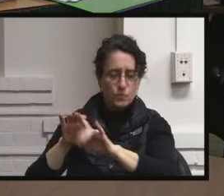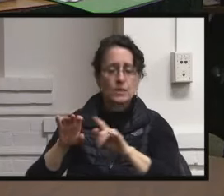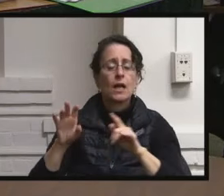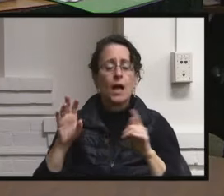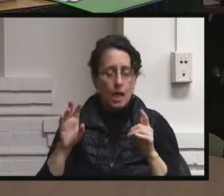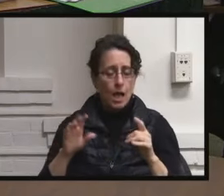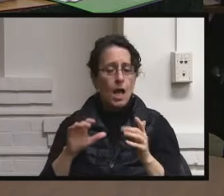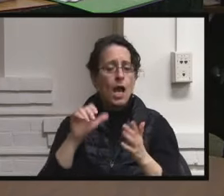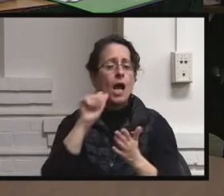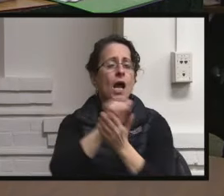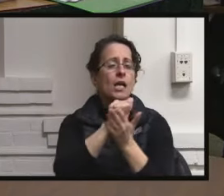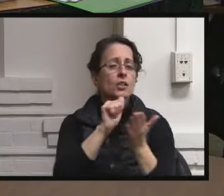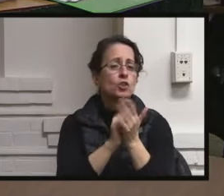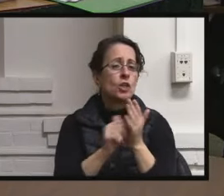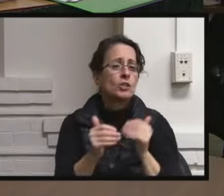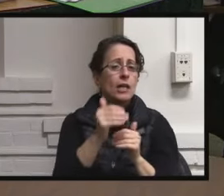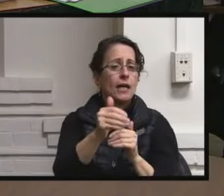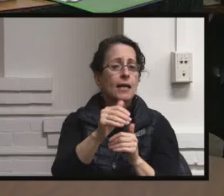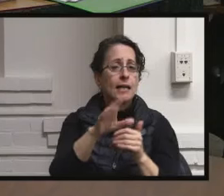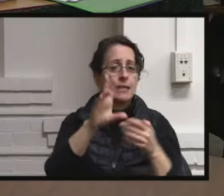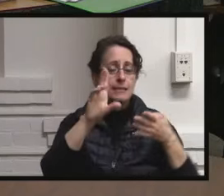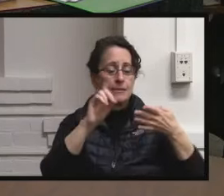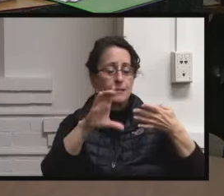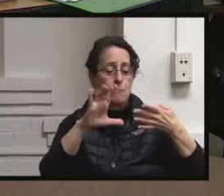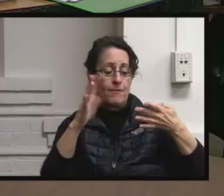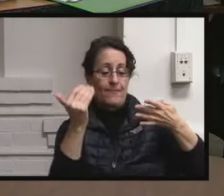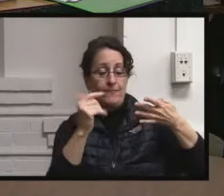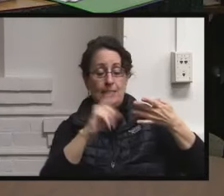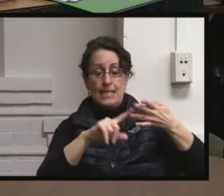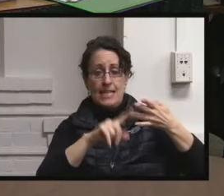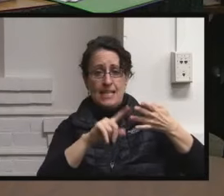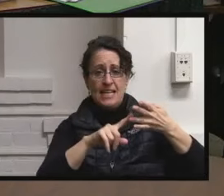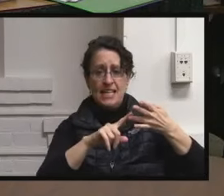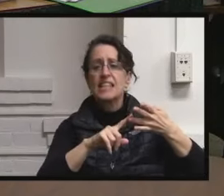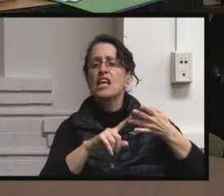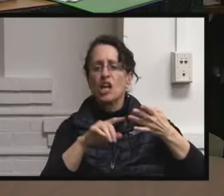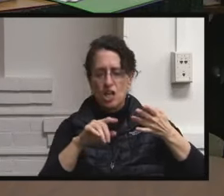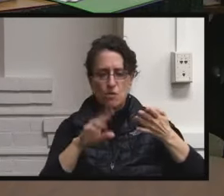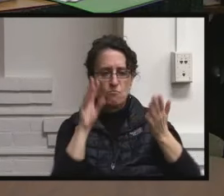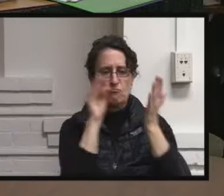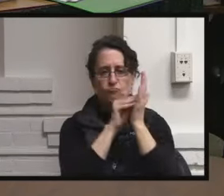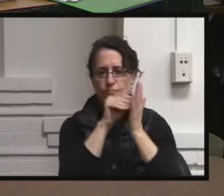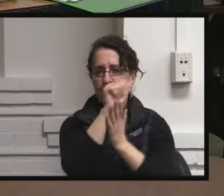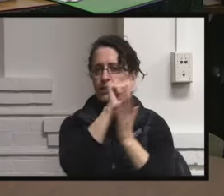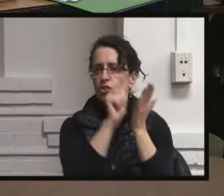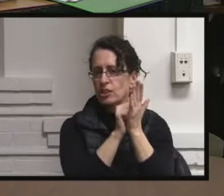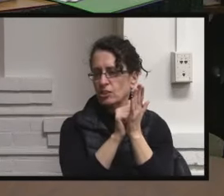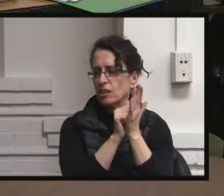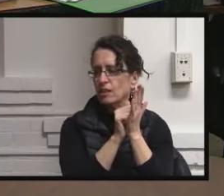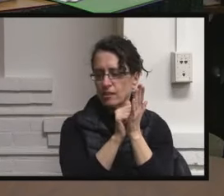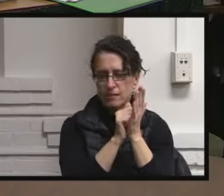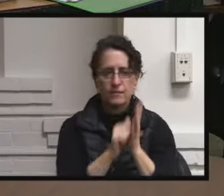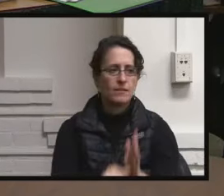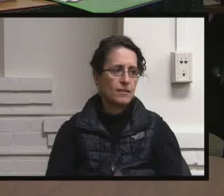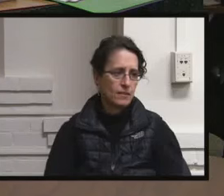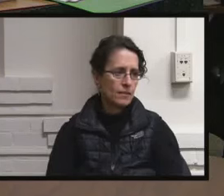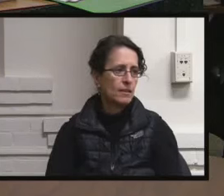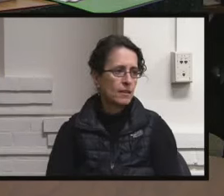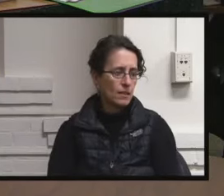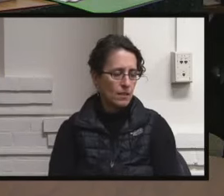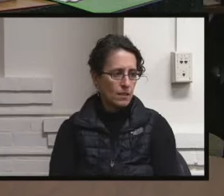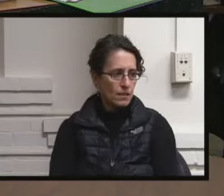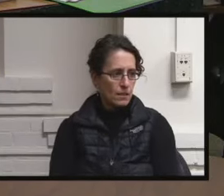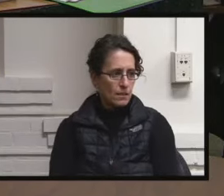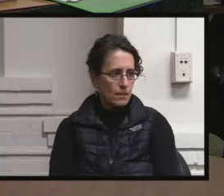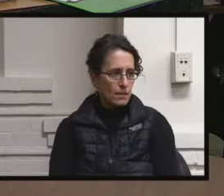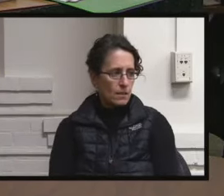bi-weekly trash pickup on the 15th of December. All right? I see you, George, one second. I know that we probably will